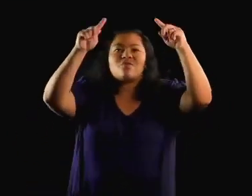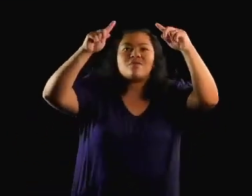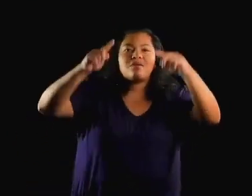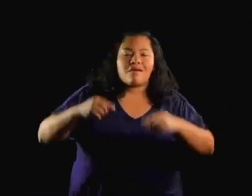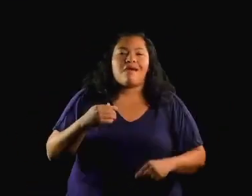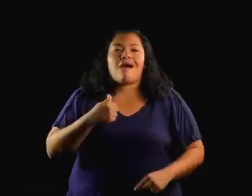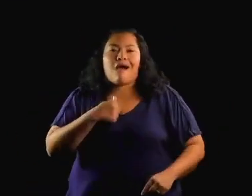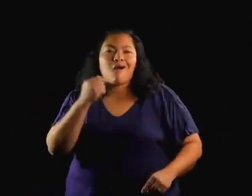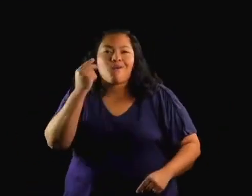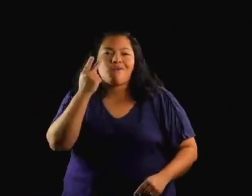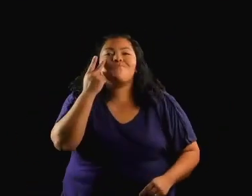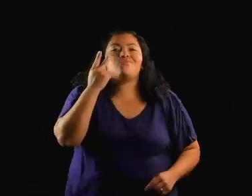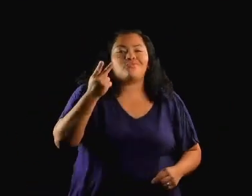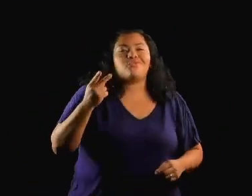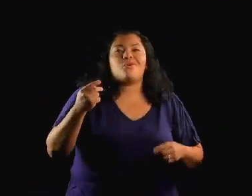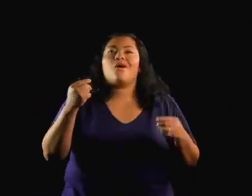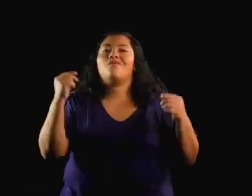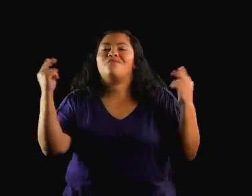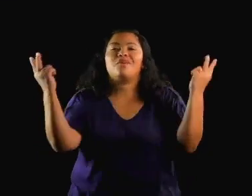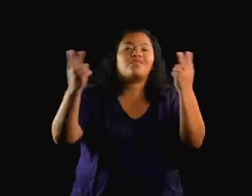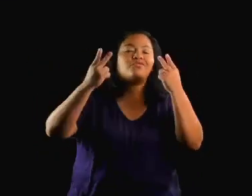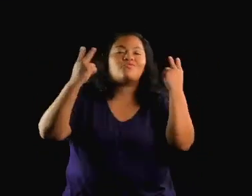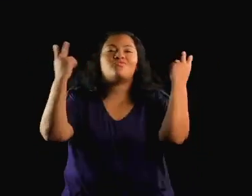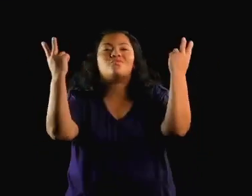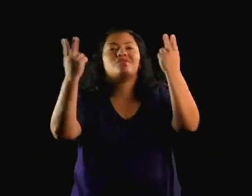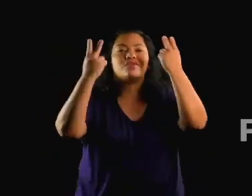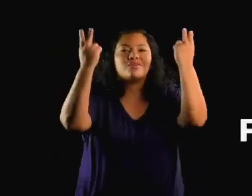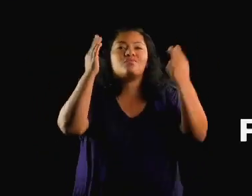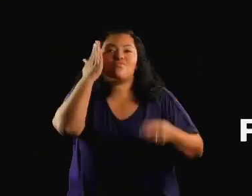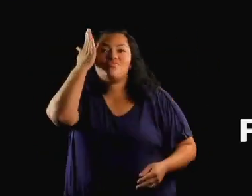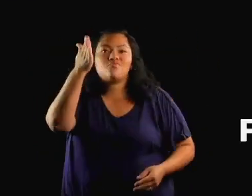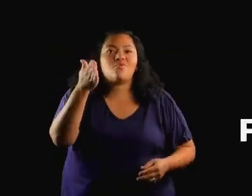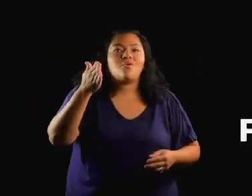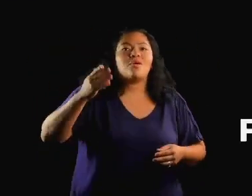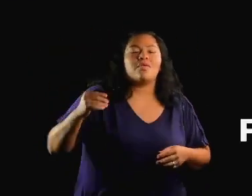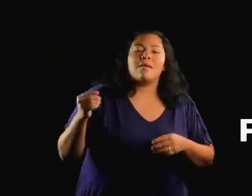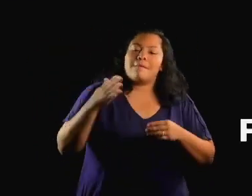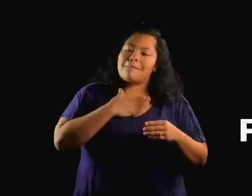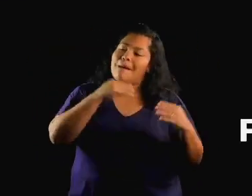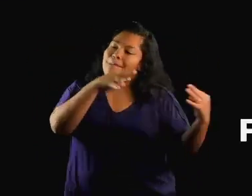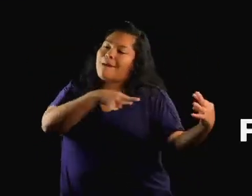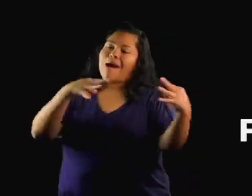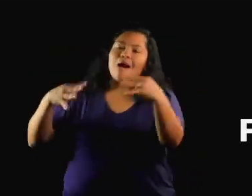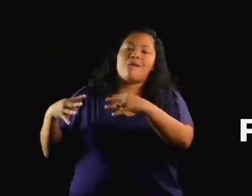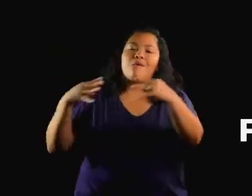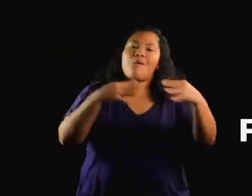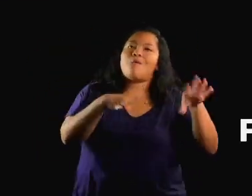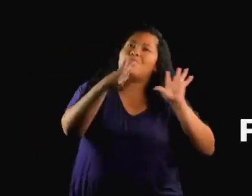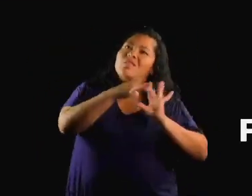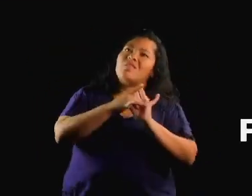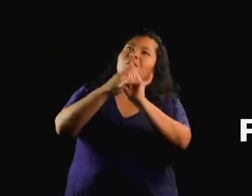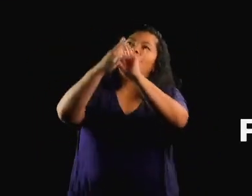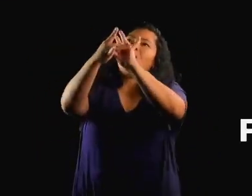victory. I'm gonna sing a victory. For